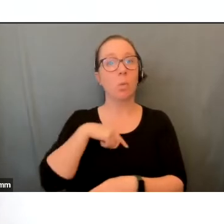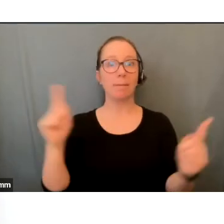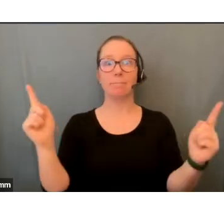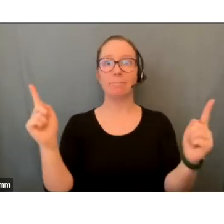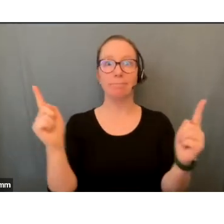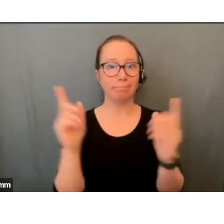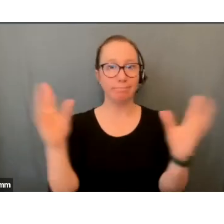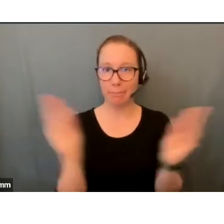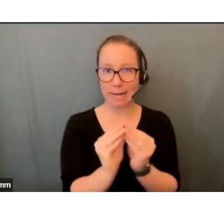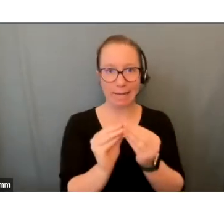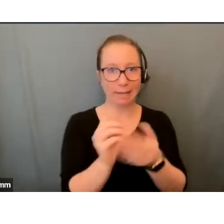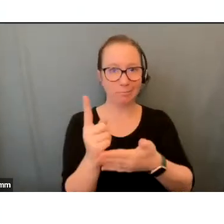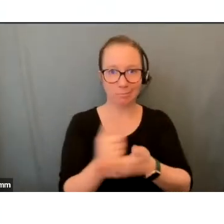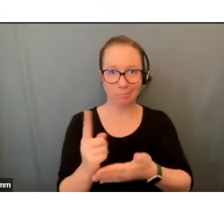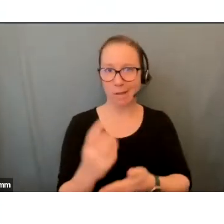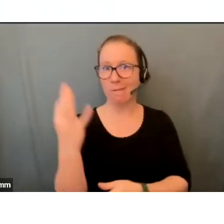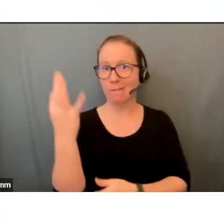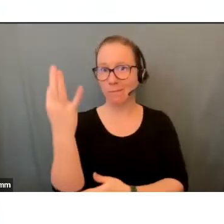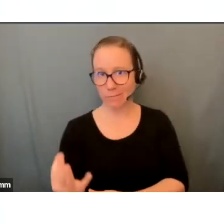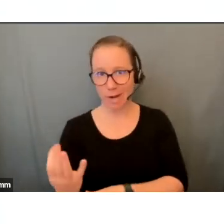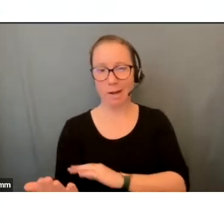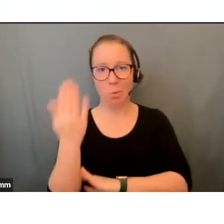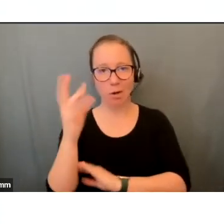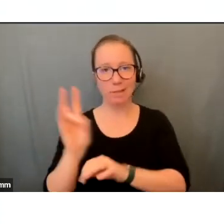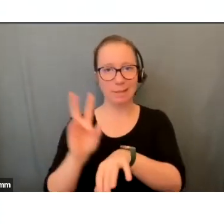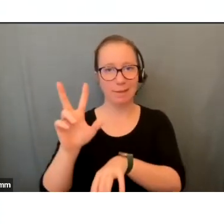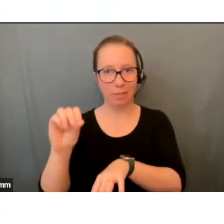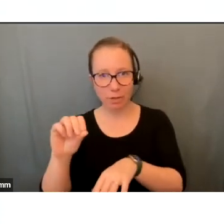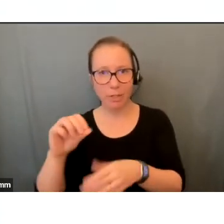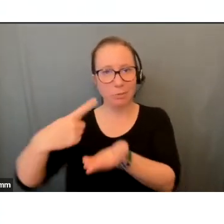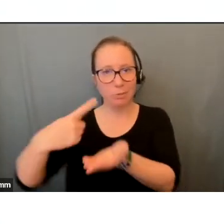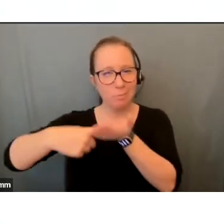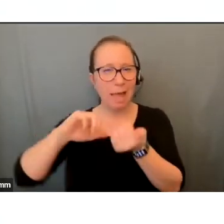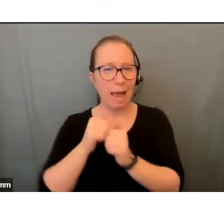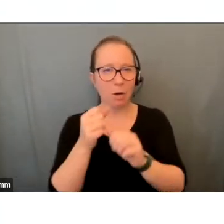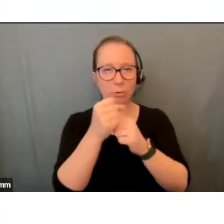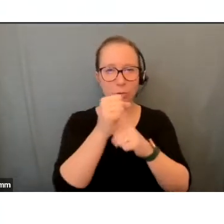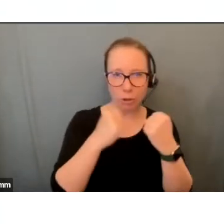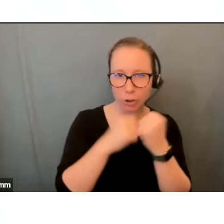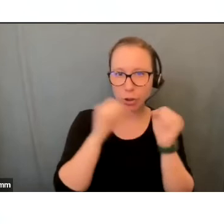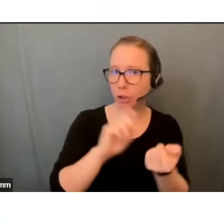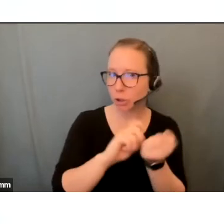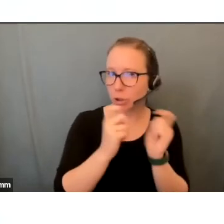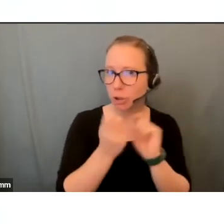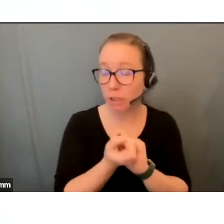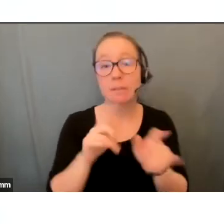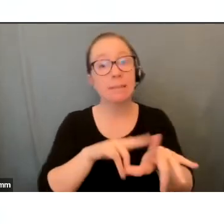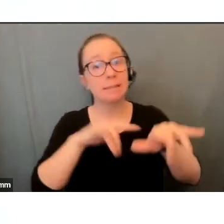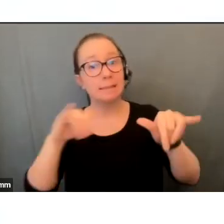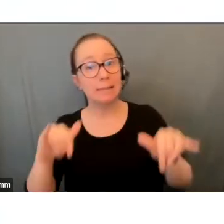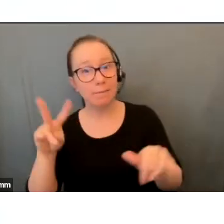at 7:30 to talk about how the structure could change. At the same time, the Vermont Department of